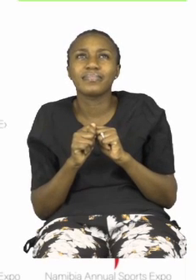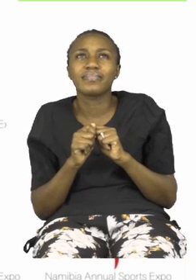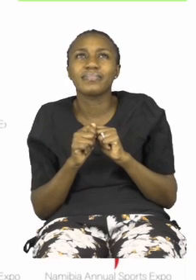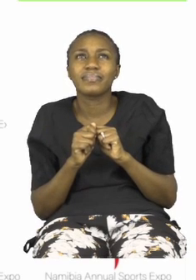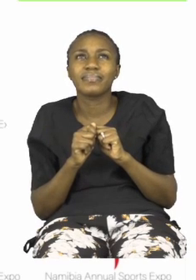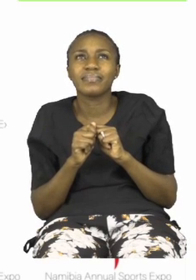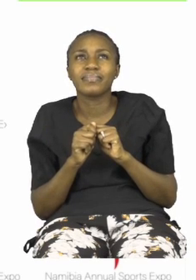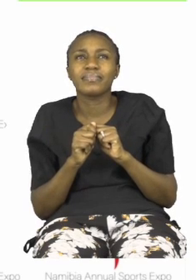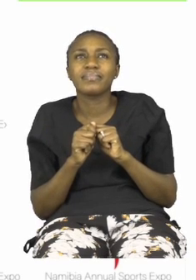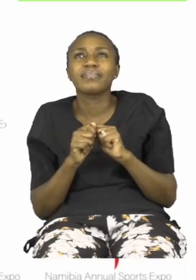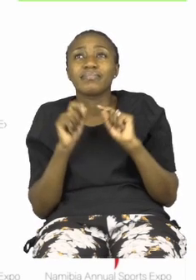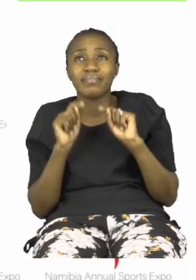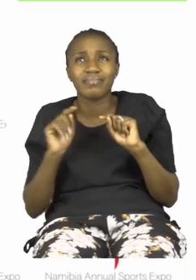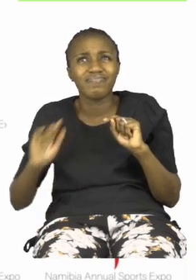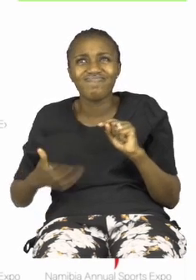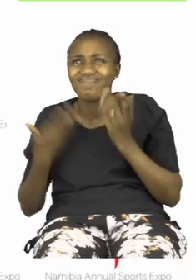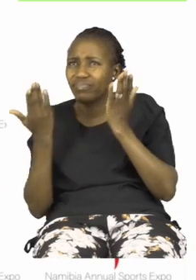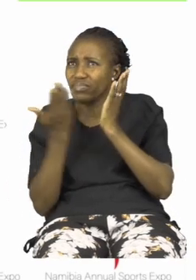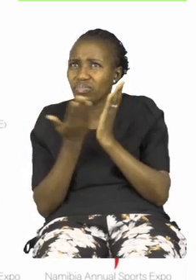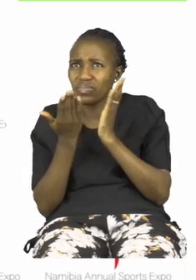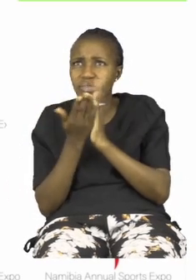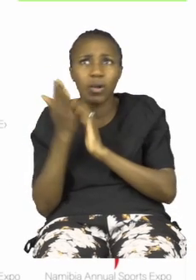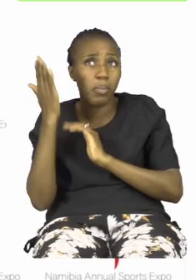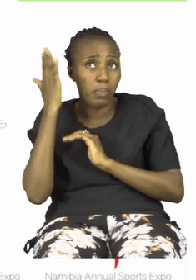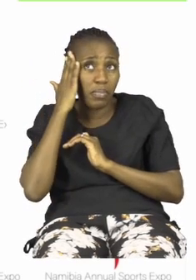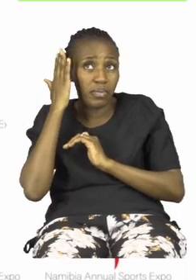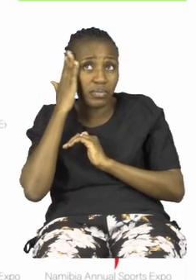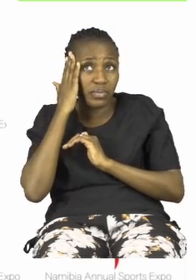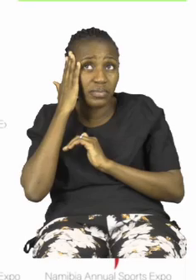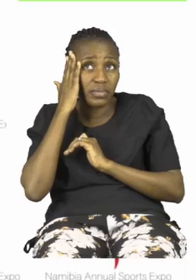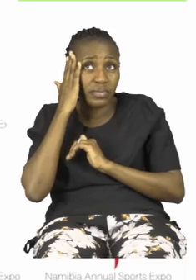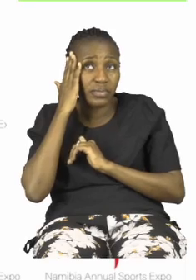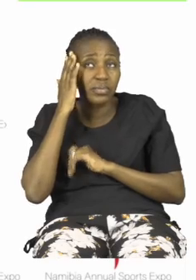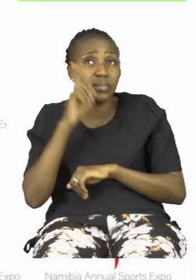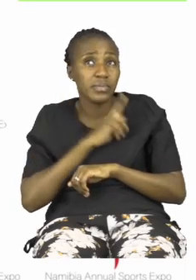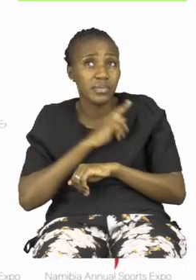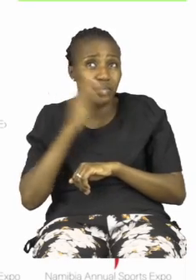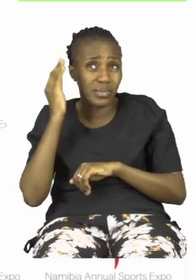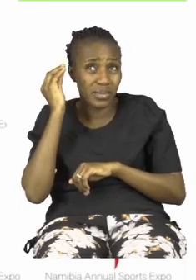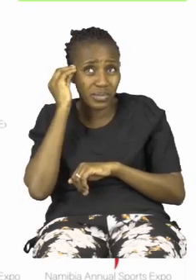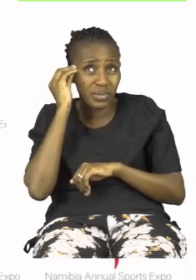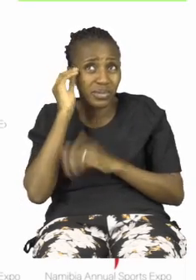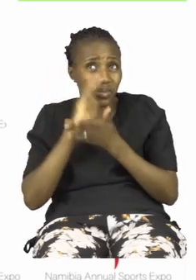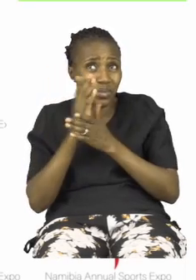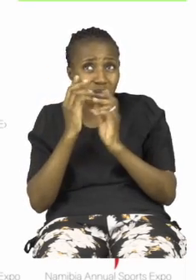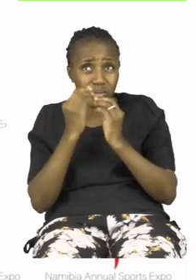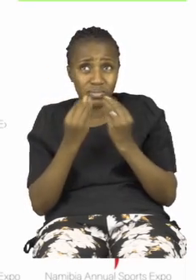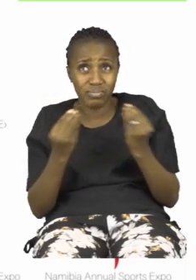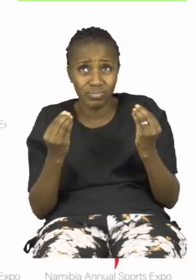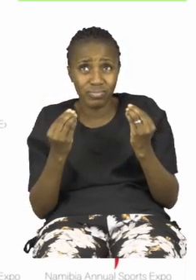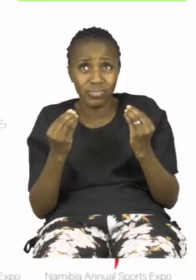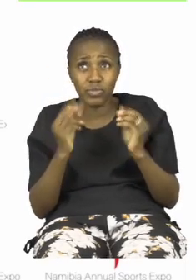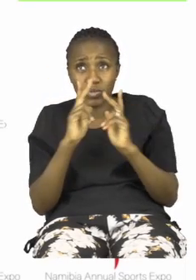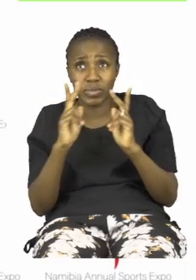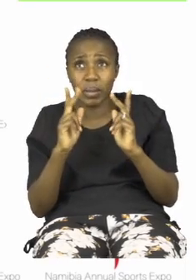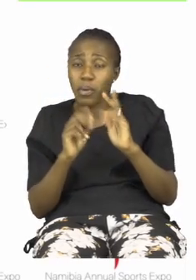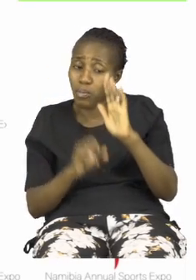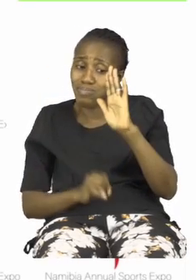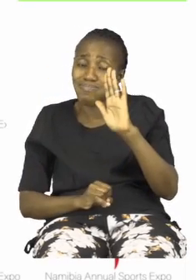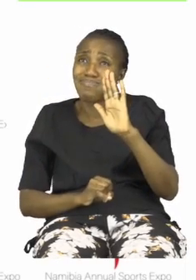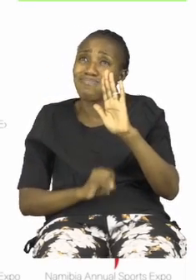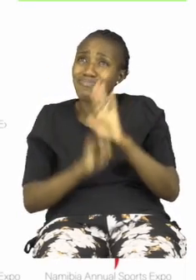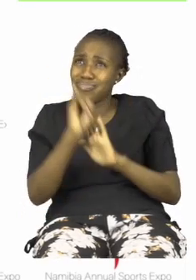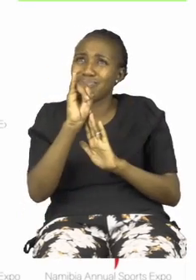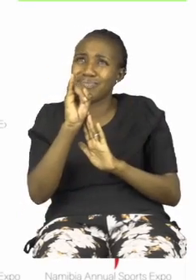want to push it out there because there are certain people, I think, that will excel and that can't do physical sports. You have